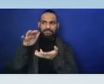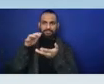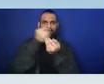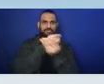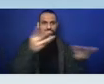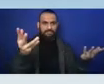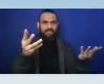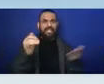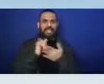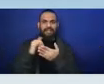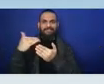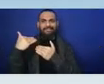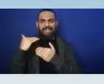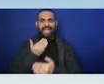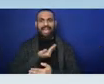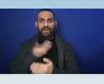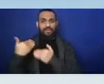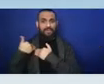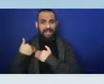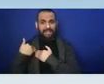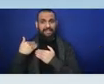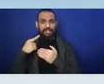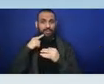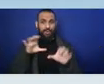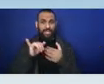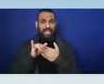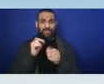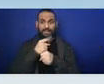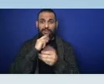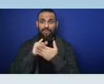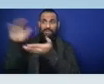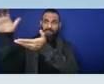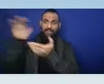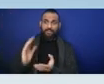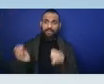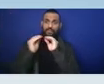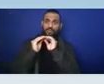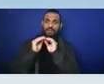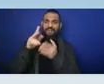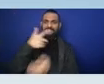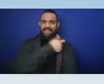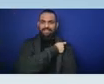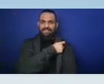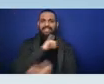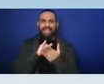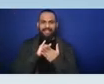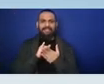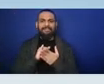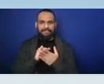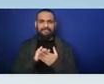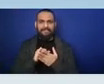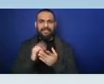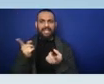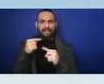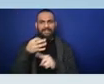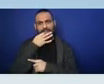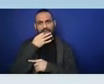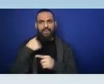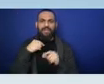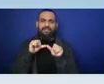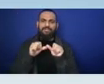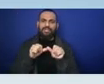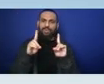what's going to keep us safest. And the OEM has distributed the vaccines really quickly as soon as they